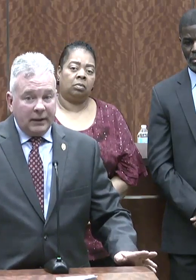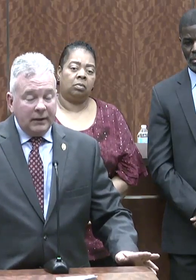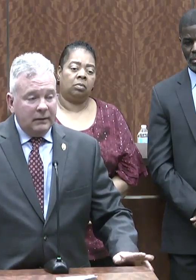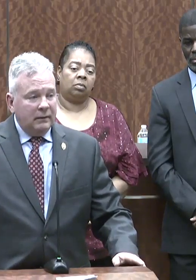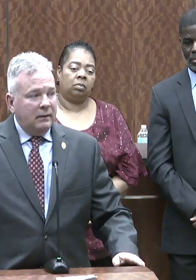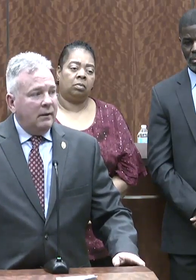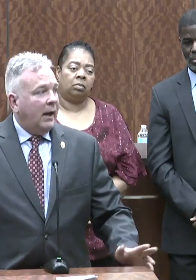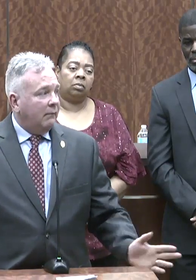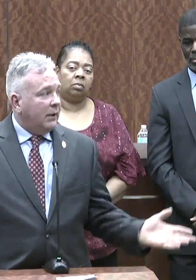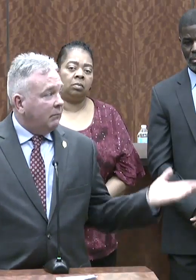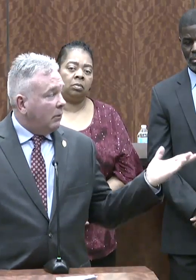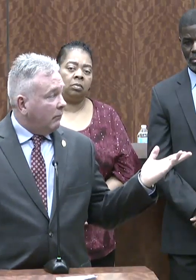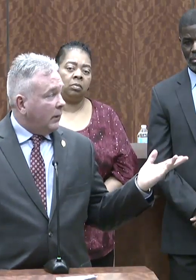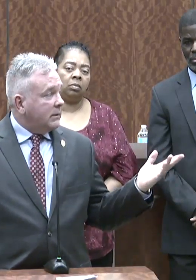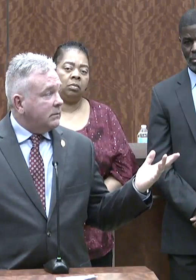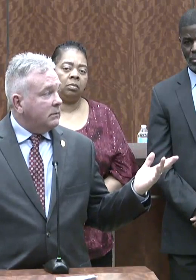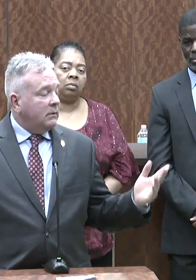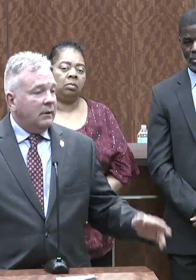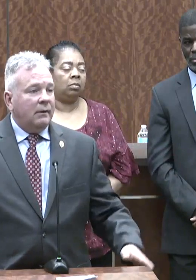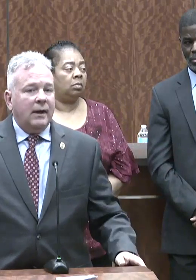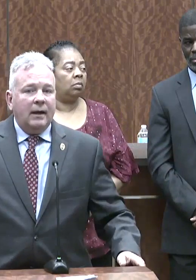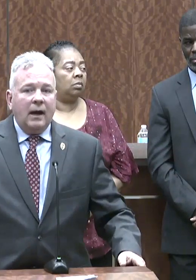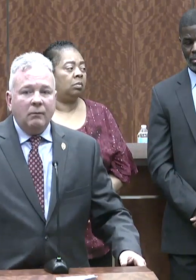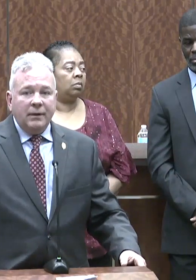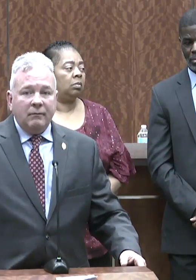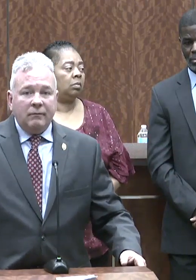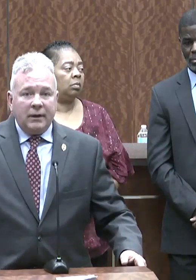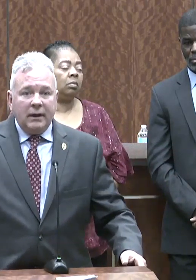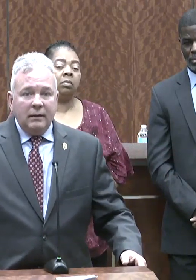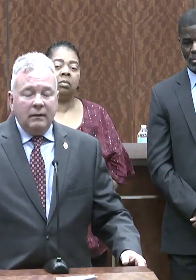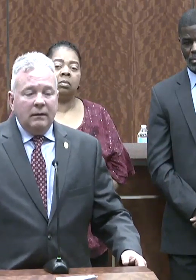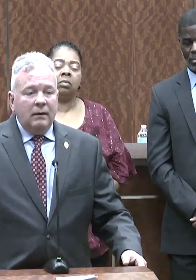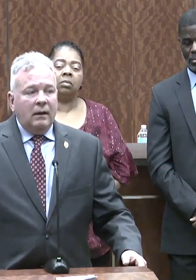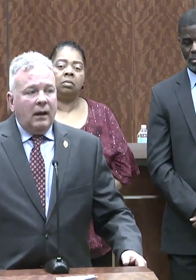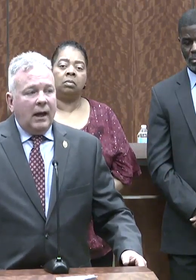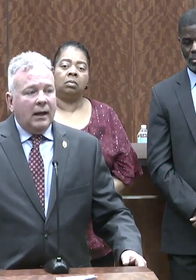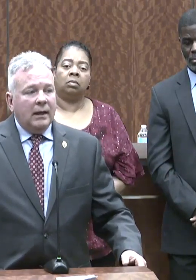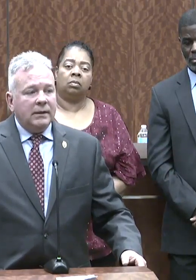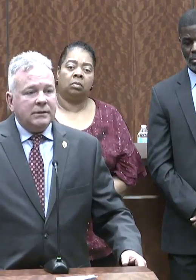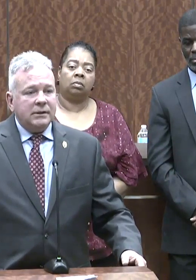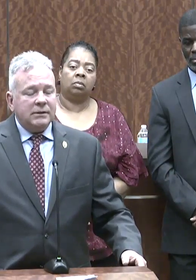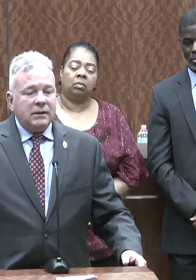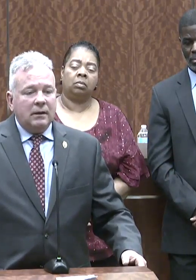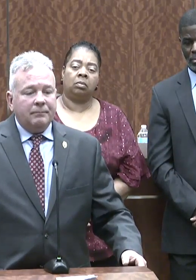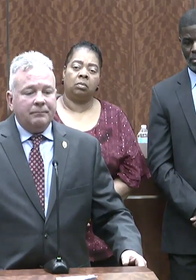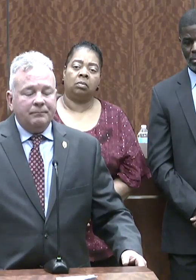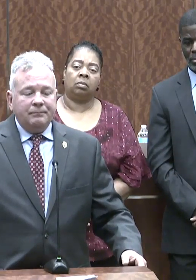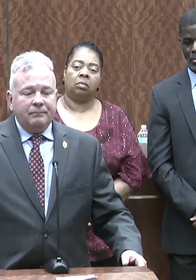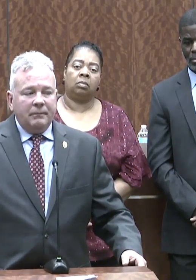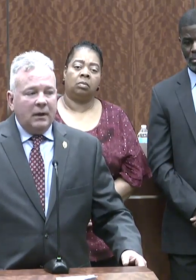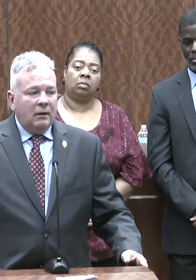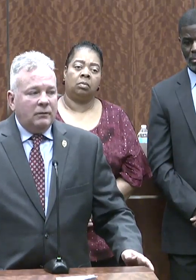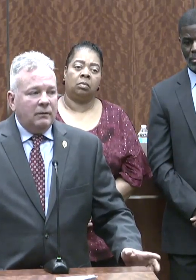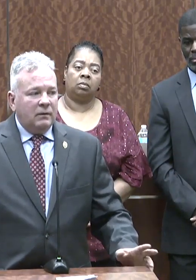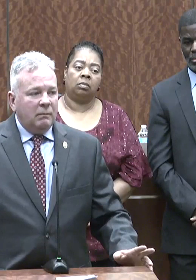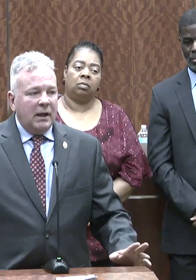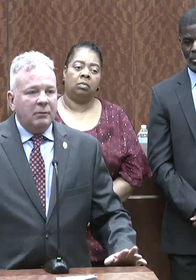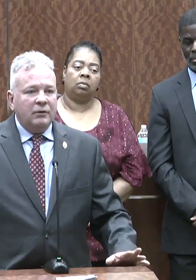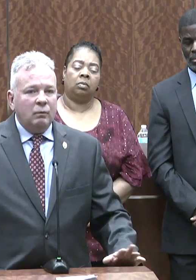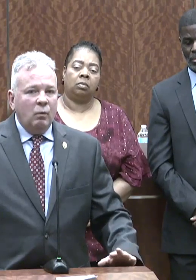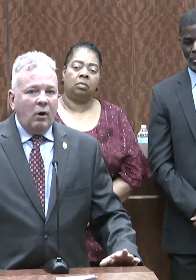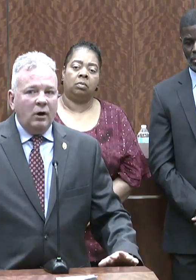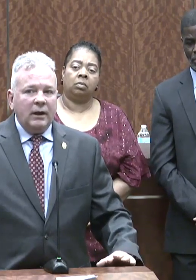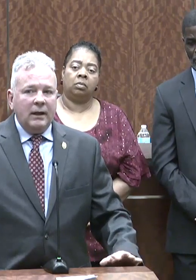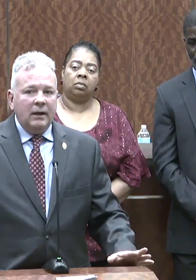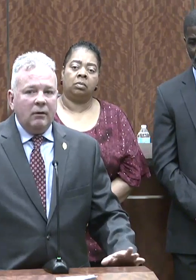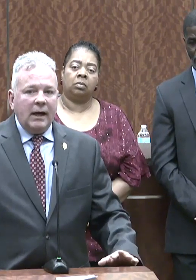ever. I have lifelong friends that I will never. And it is just, you know, to be able